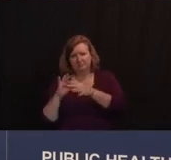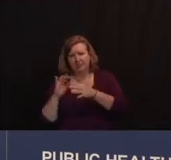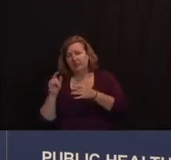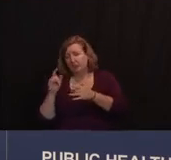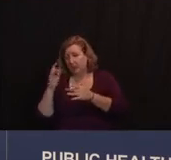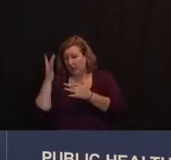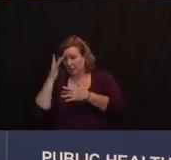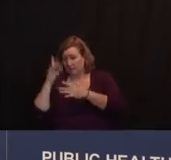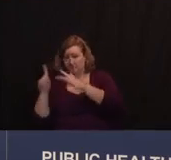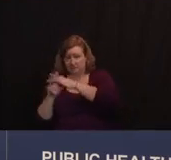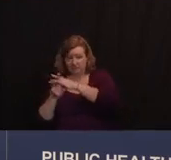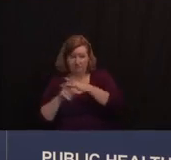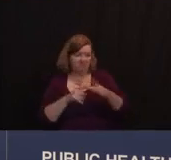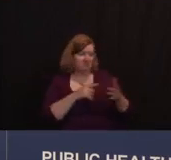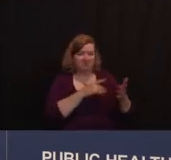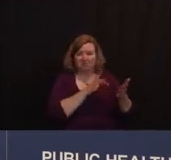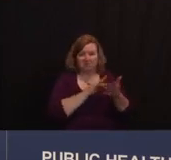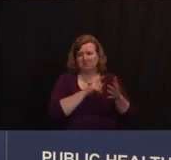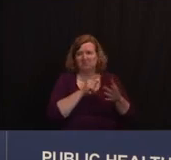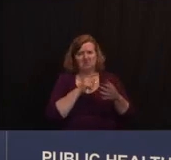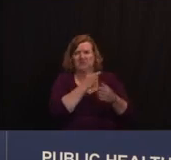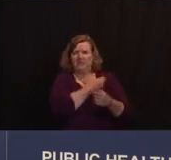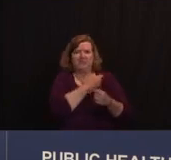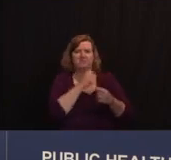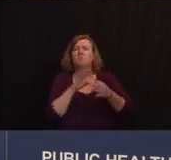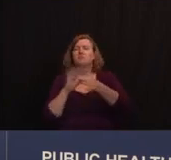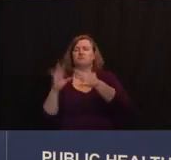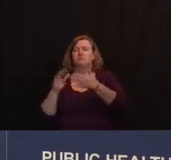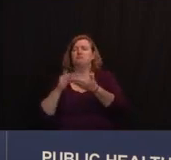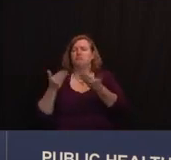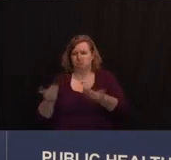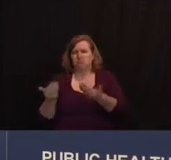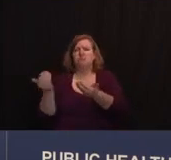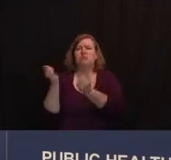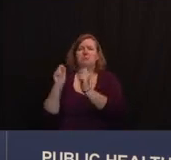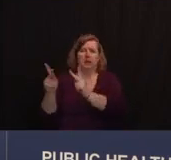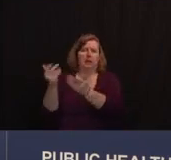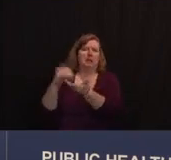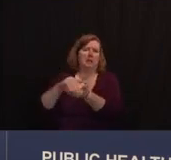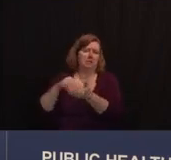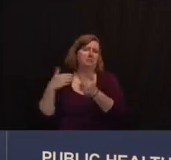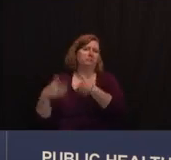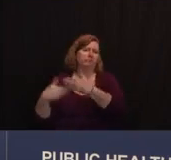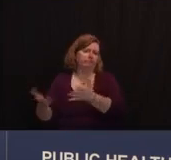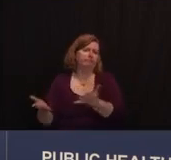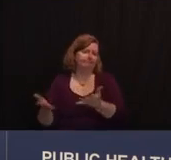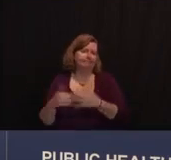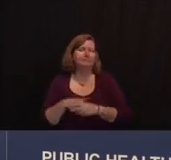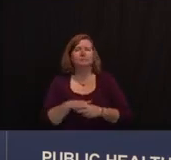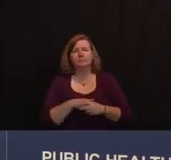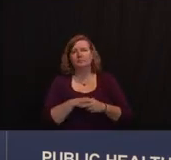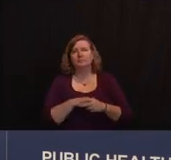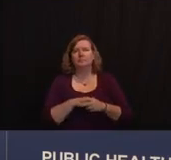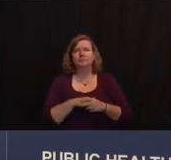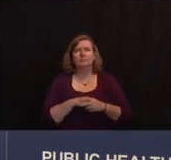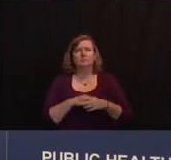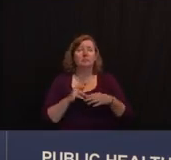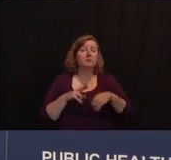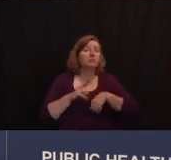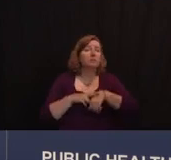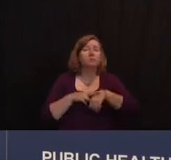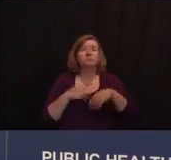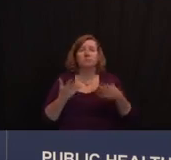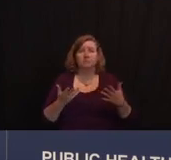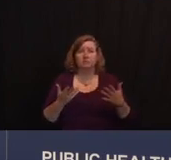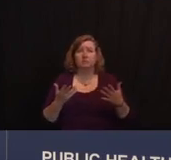between the use of the vaccine and this particular disease. And then, of course, those phase